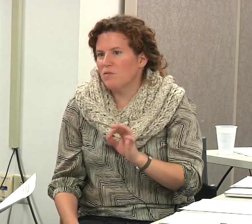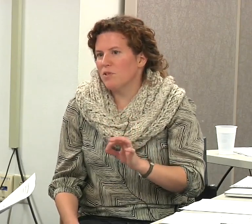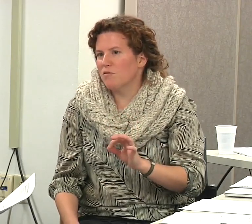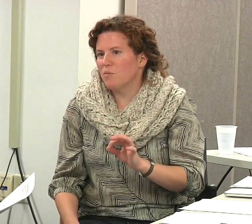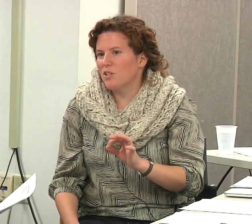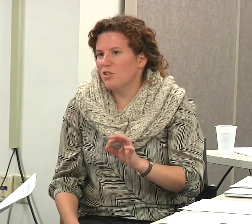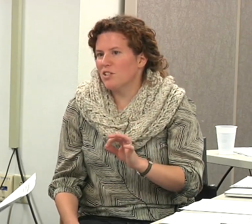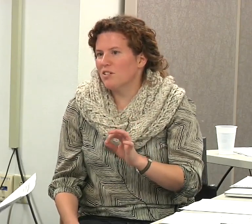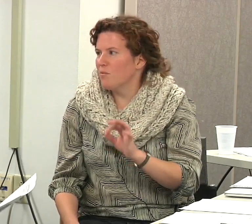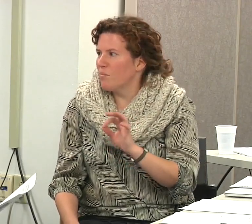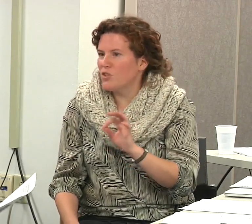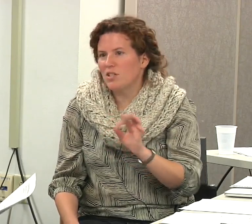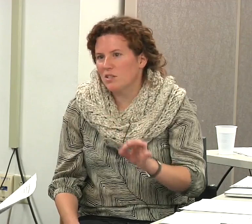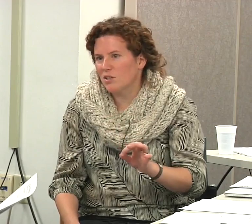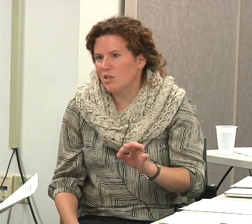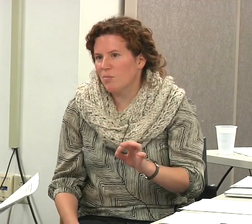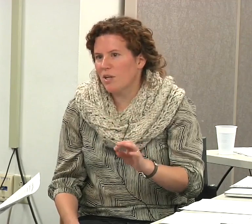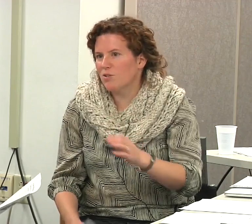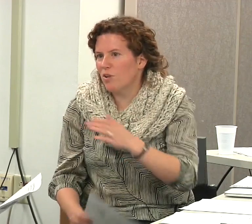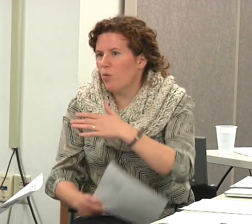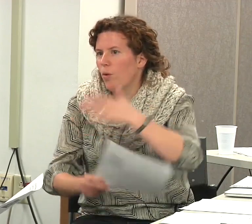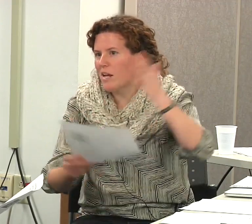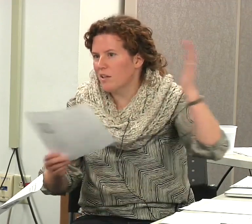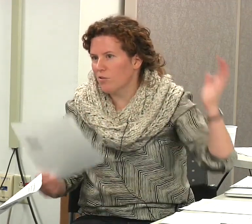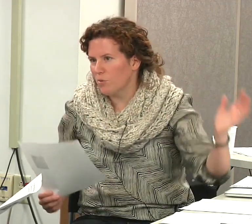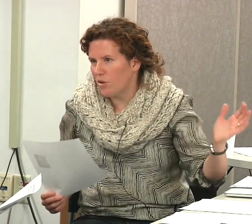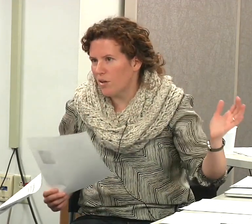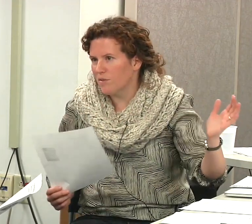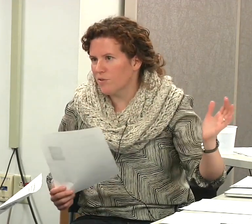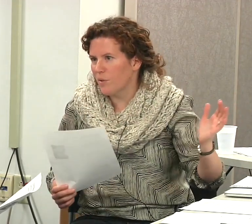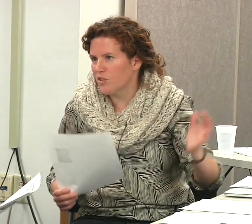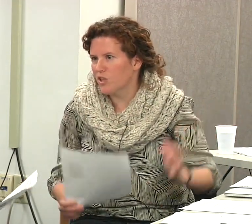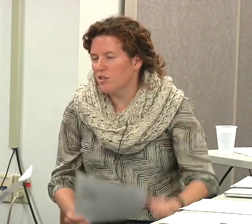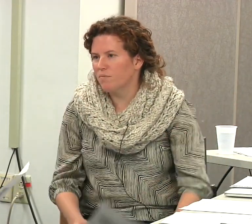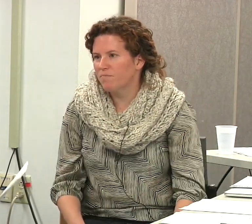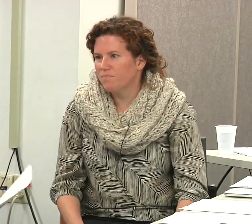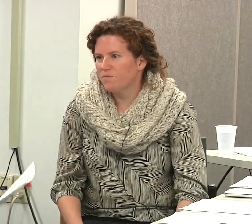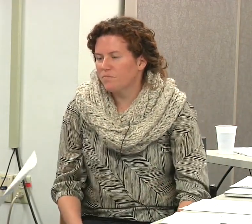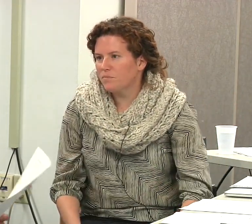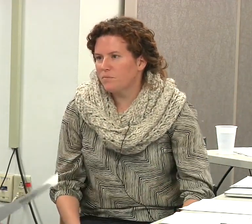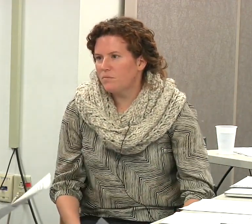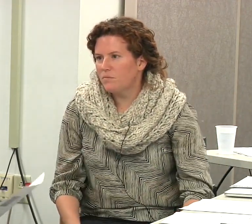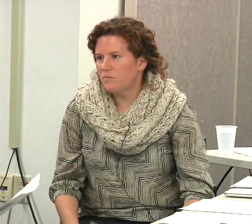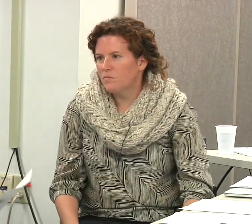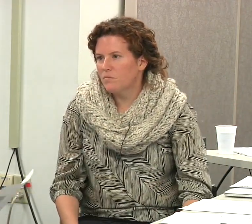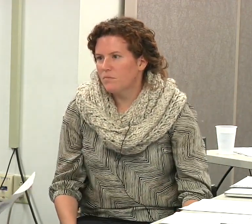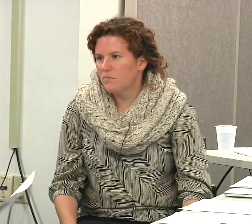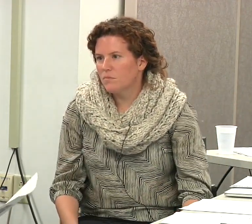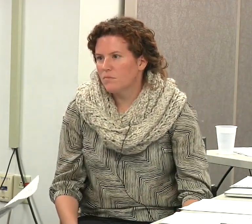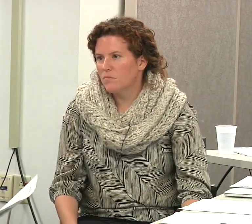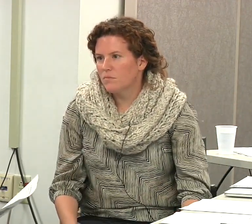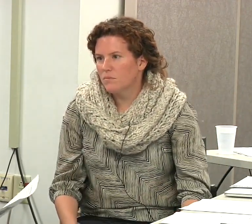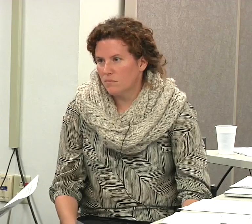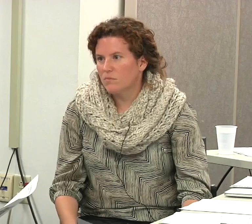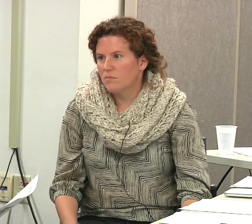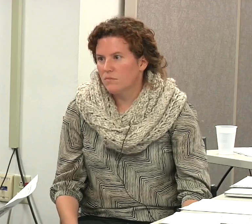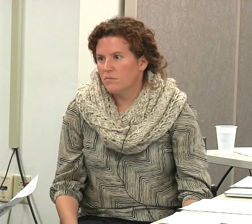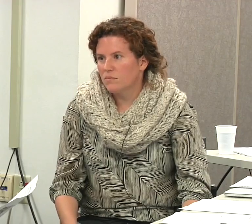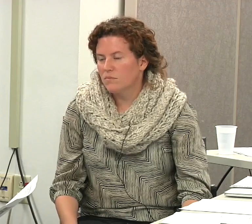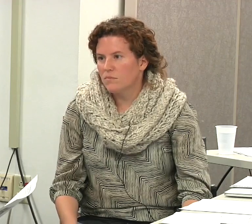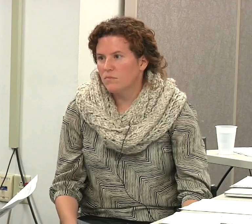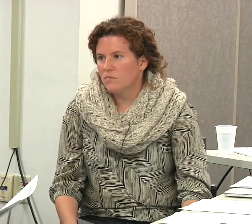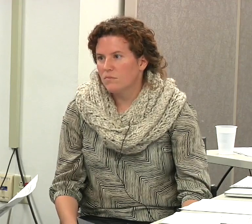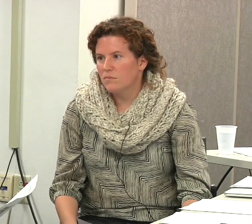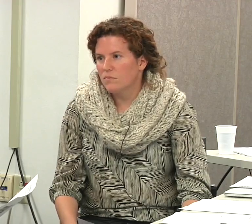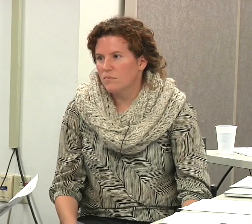actually makes searching for information much easier because they're not wading through a lot of information. Now those research cases that they're doing in that class,